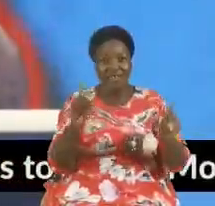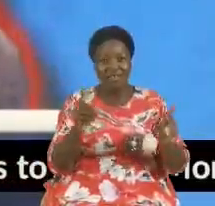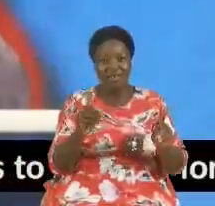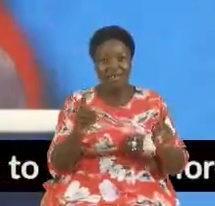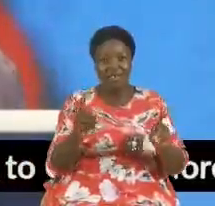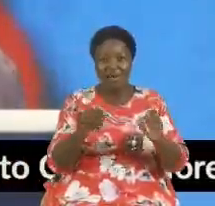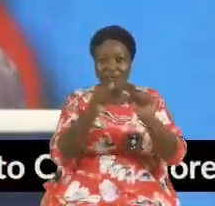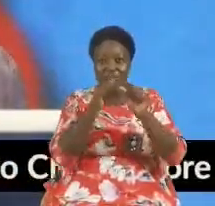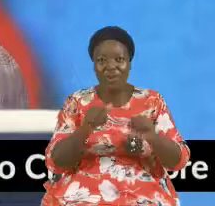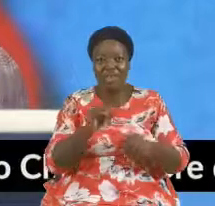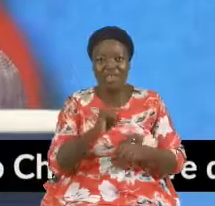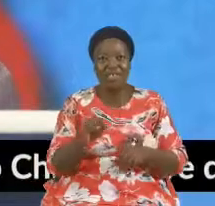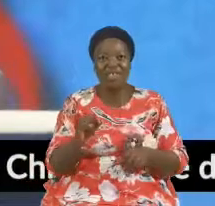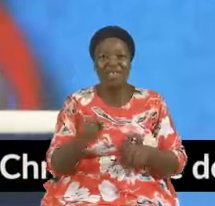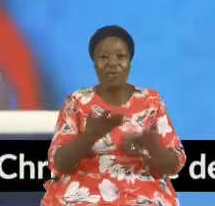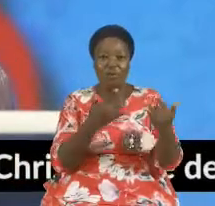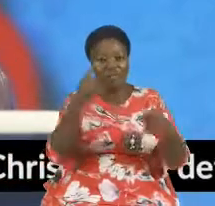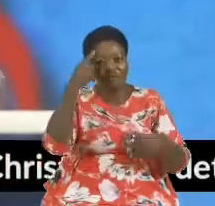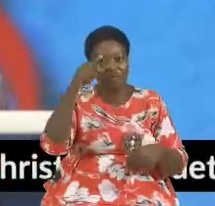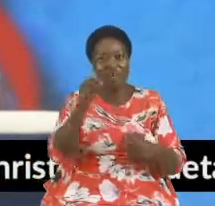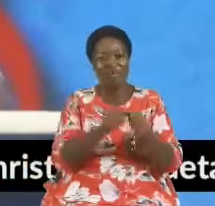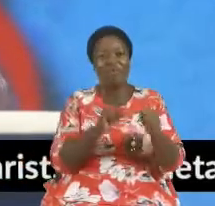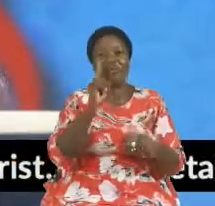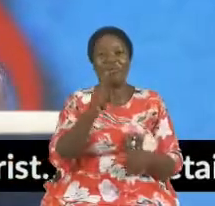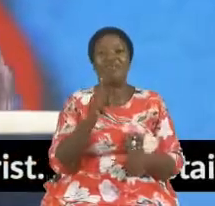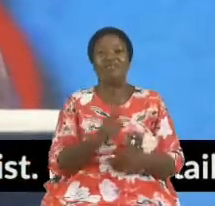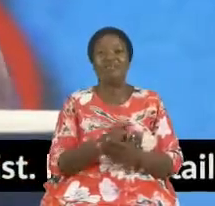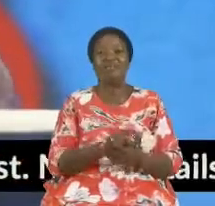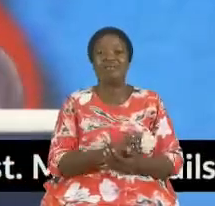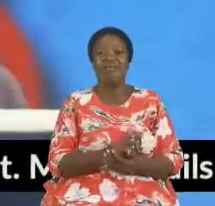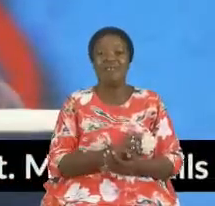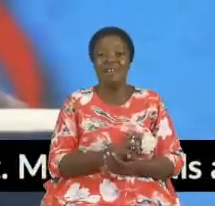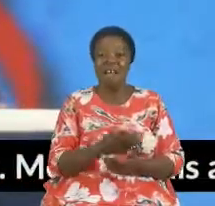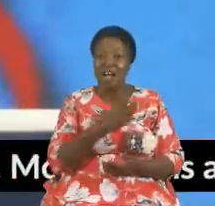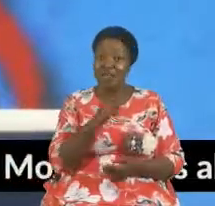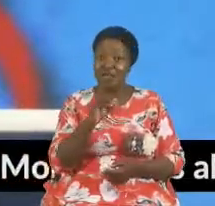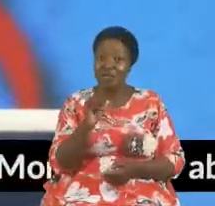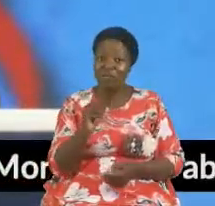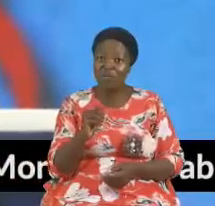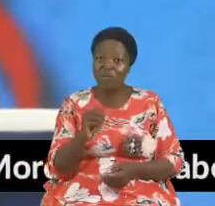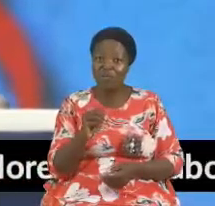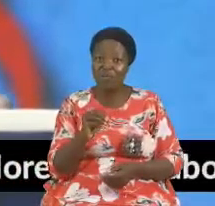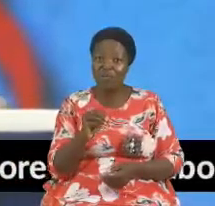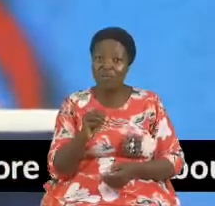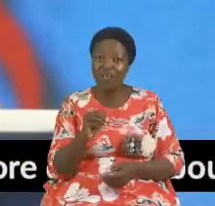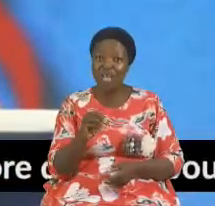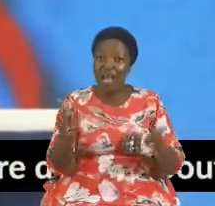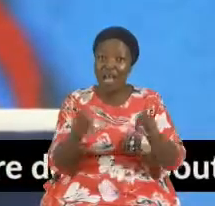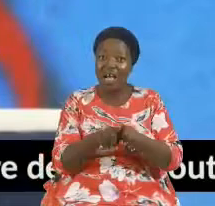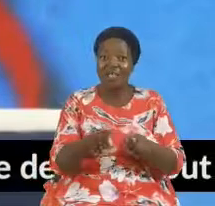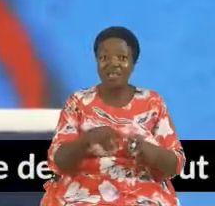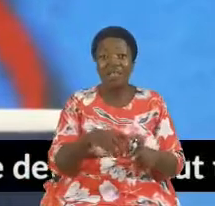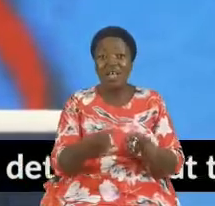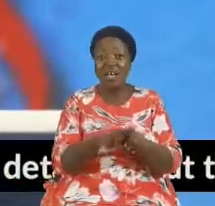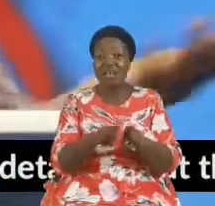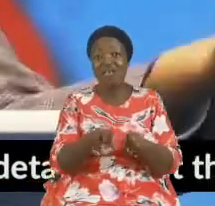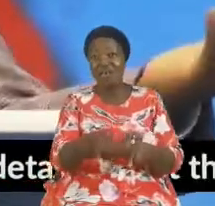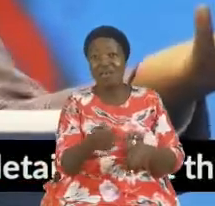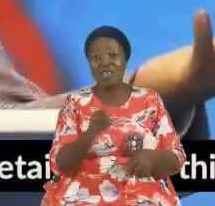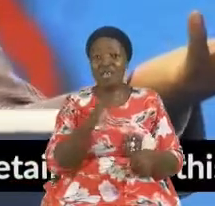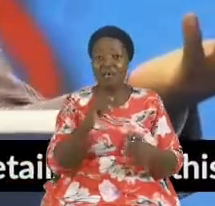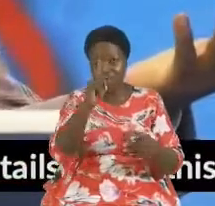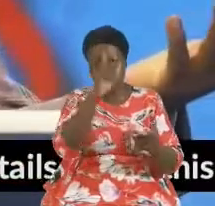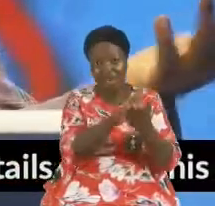Lord has healing, deliverance, blessing waiting for everyone. And